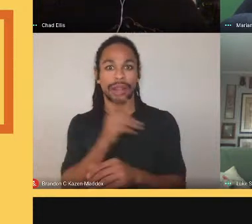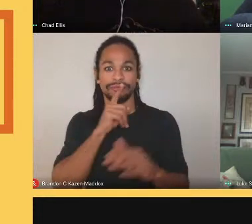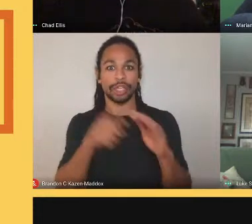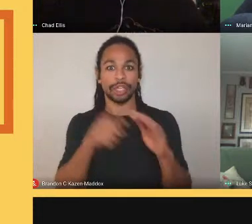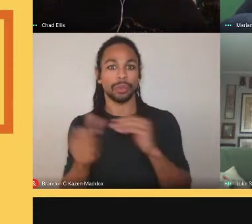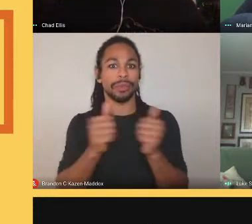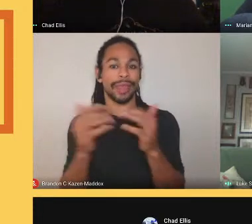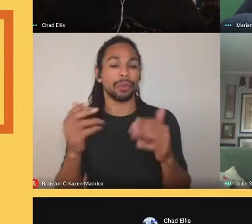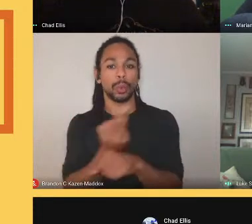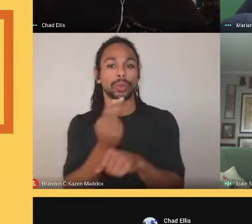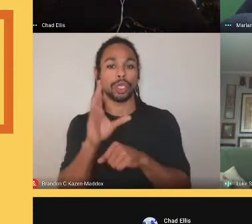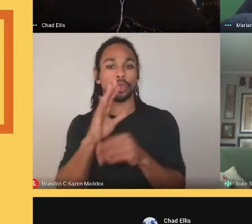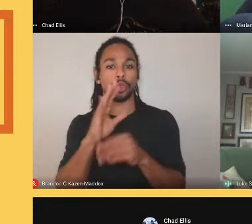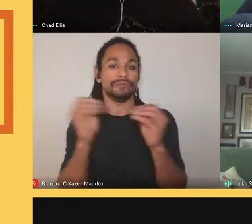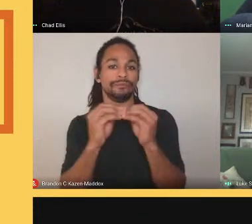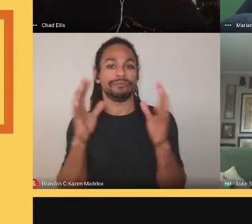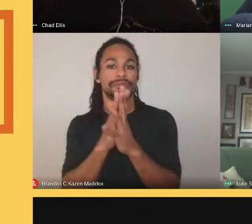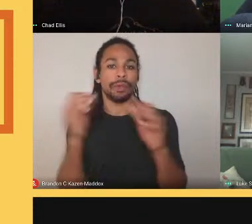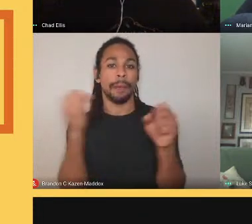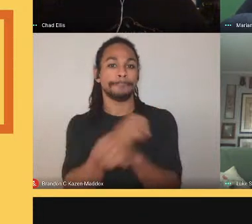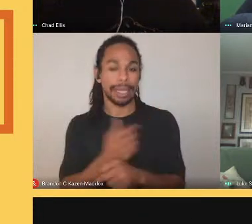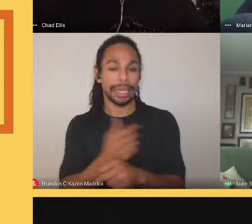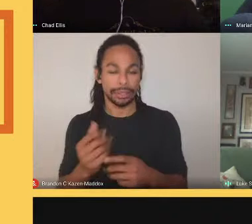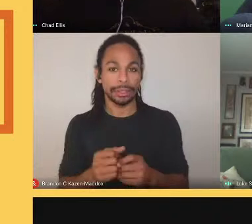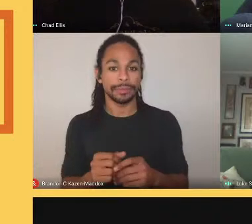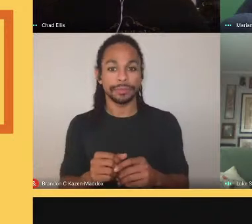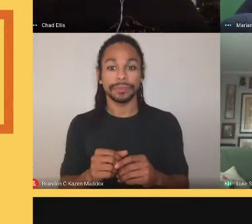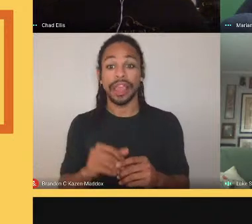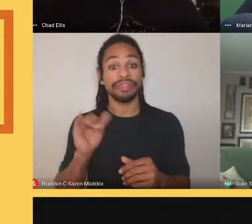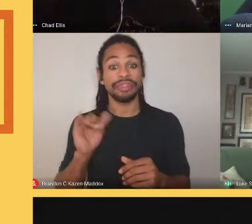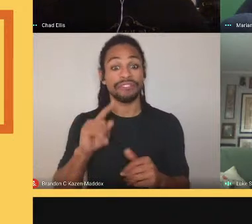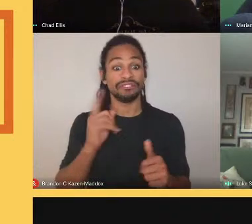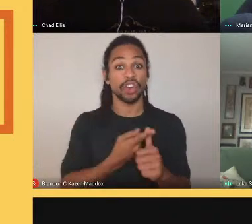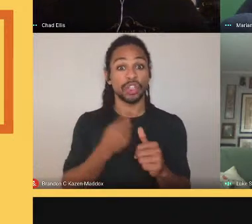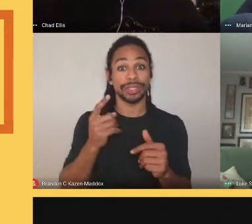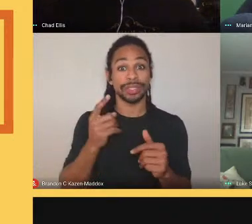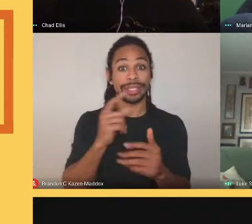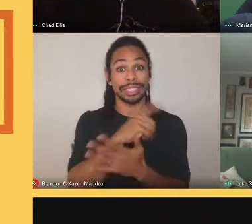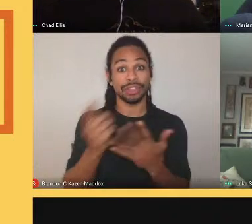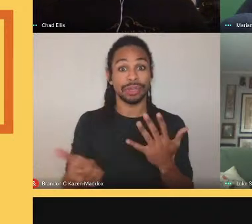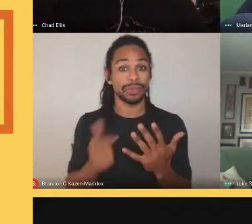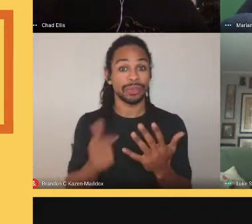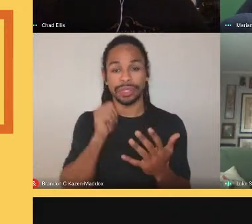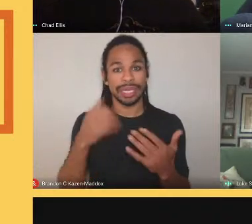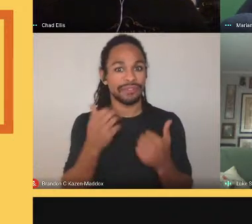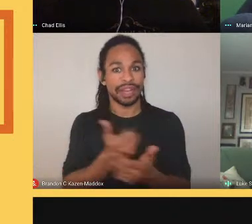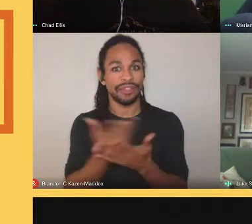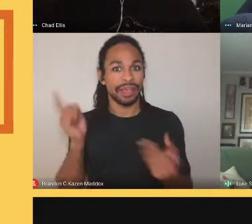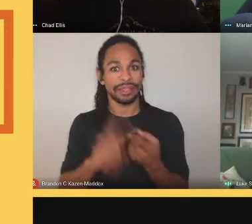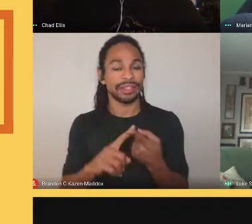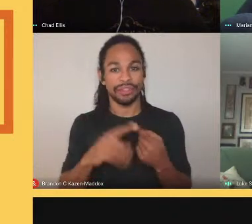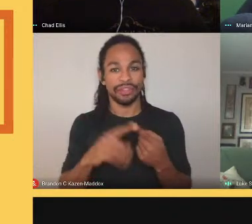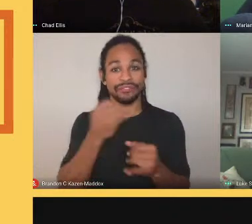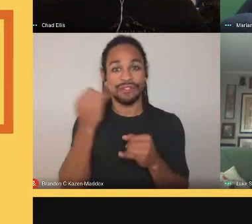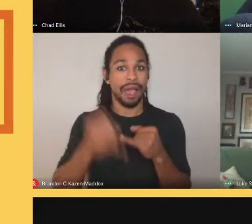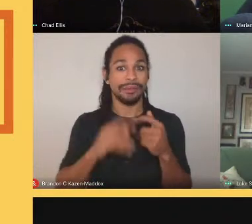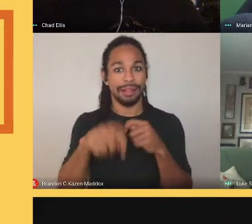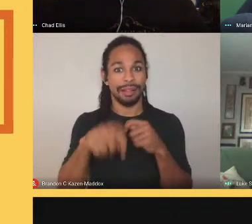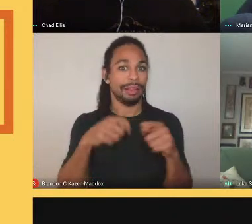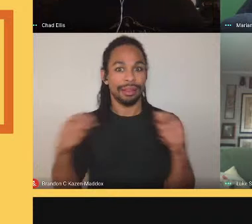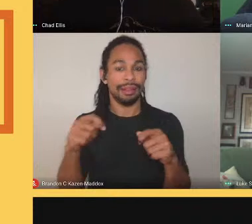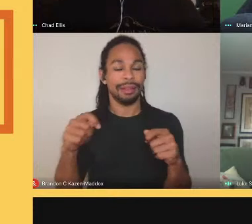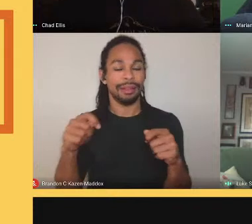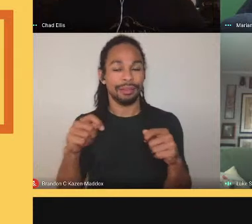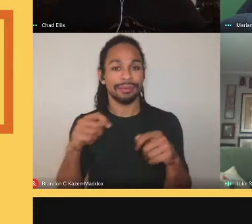series, you know, there wasn't anything until the final conclusion. And even that, like the actual